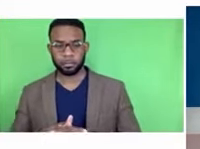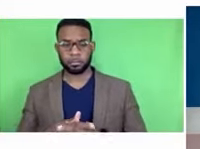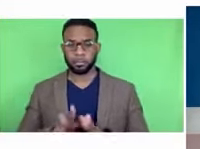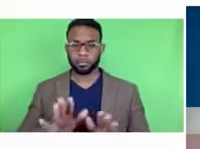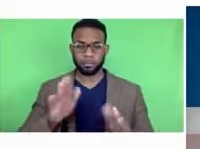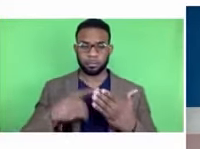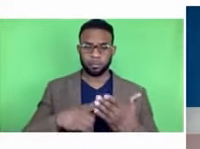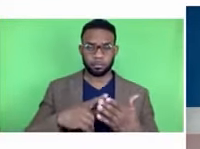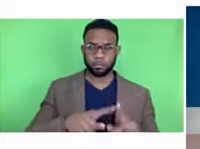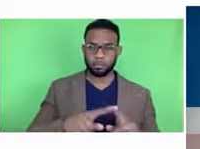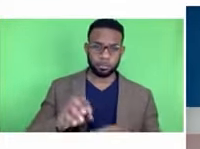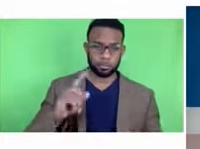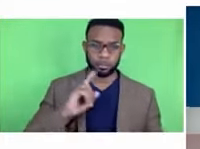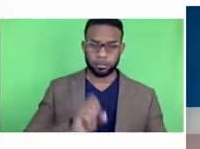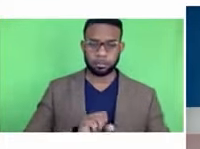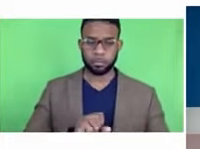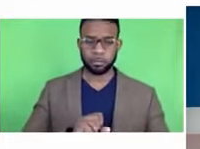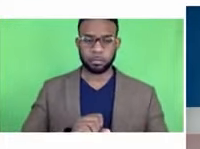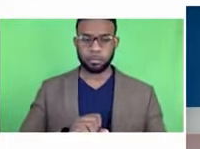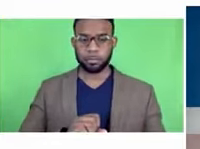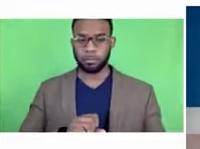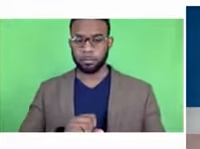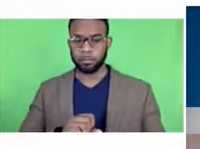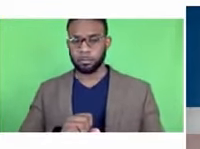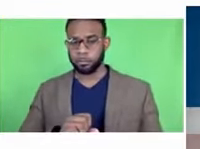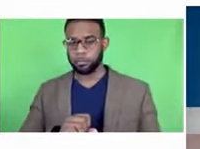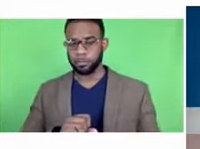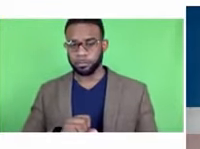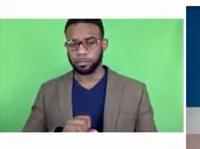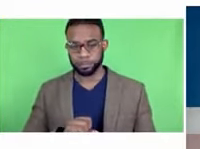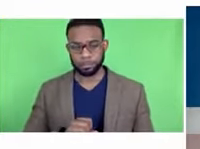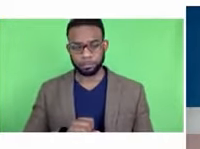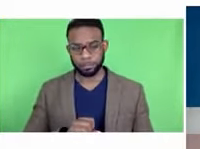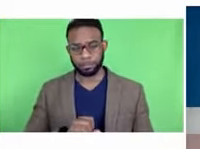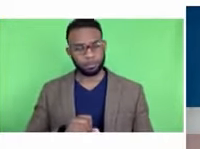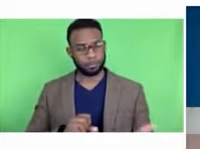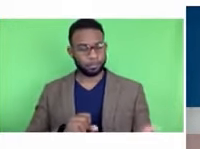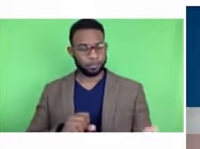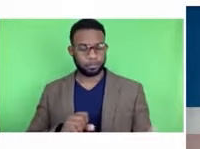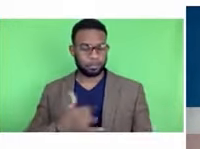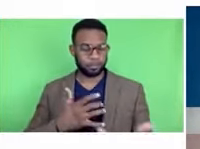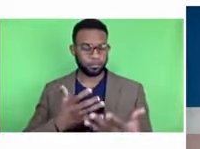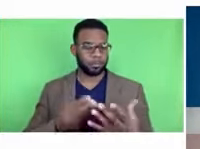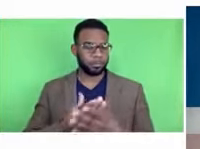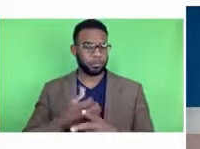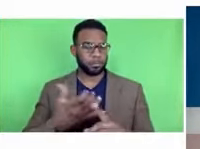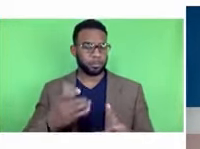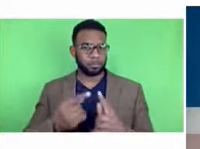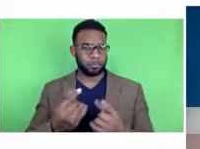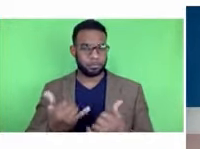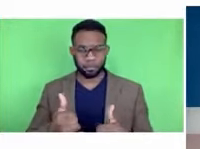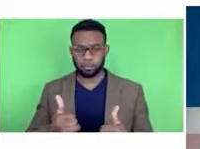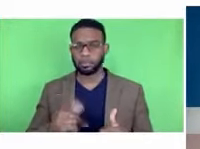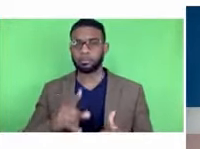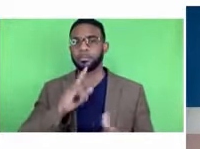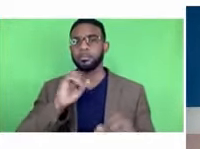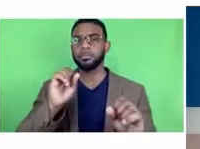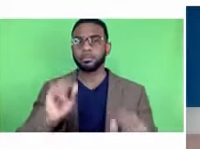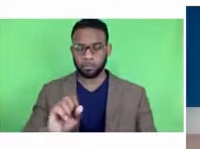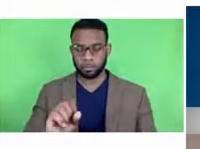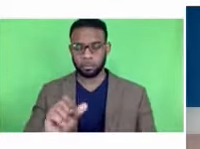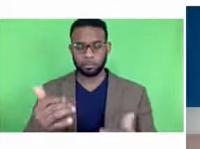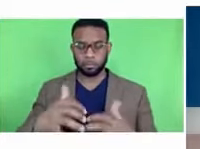sure. And what I take from it is that, you know, we all have a lot of growing to do still, and it is possible to rebuild